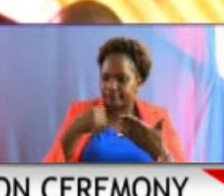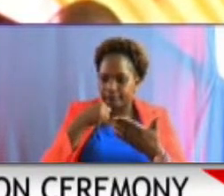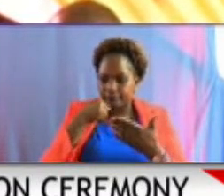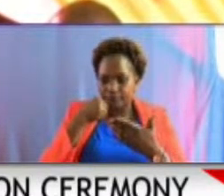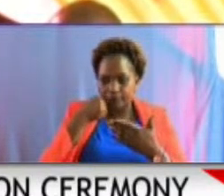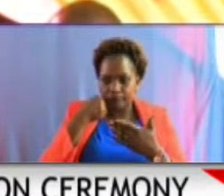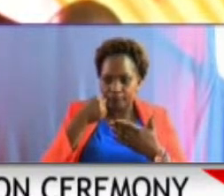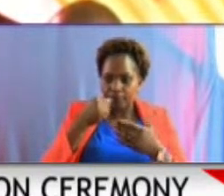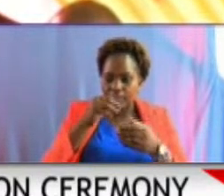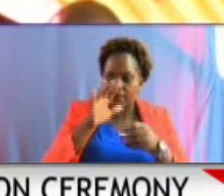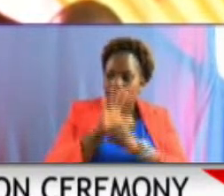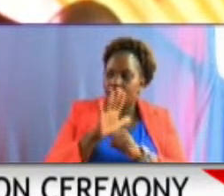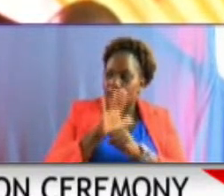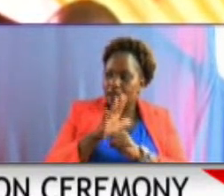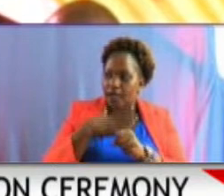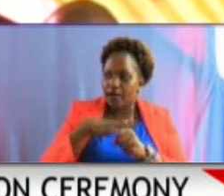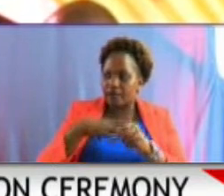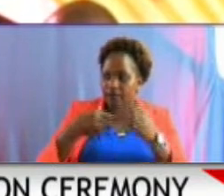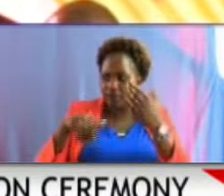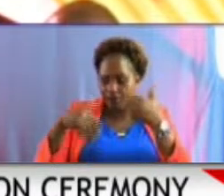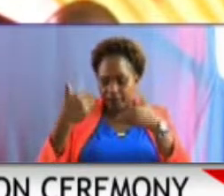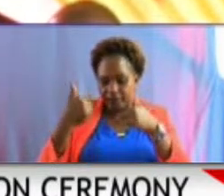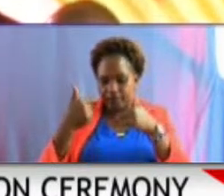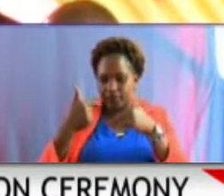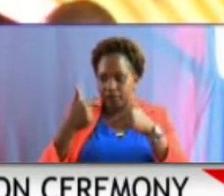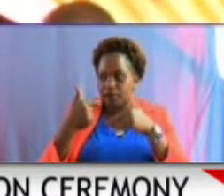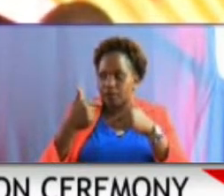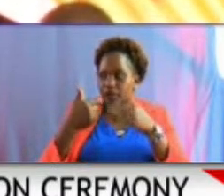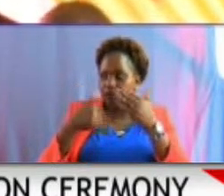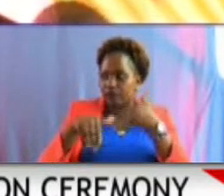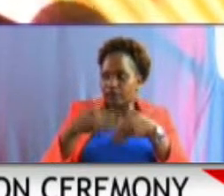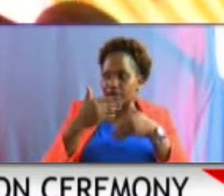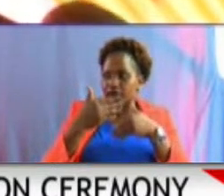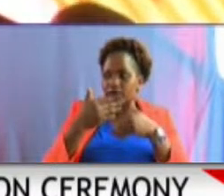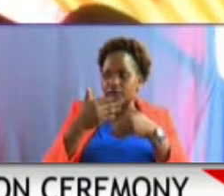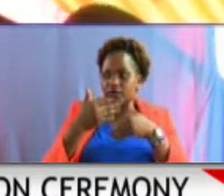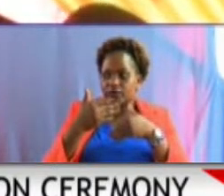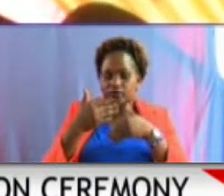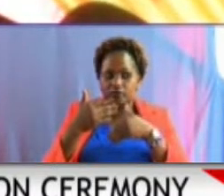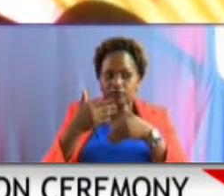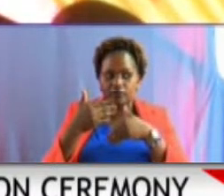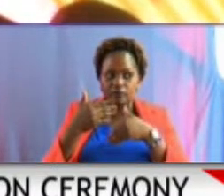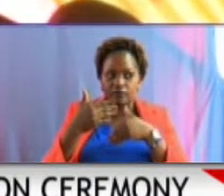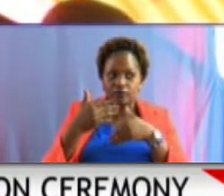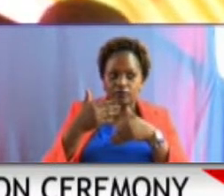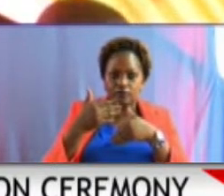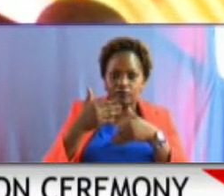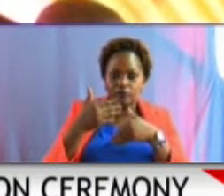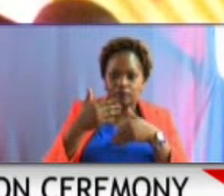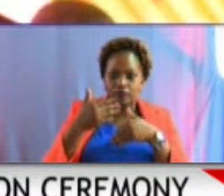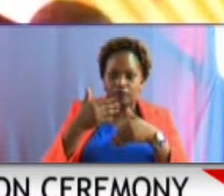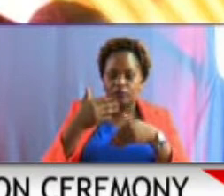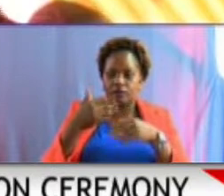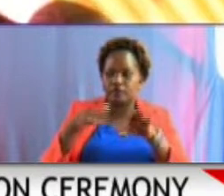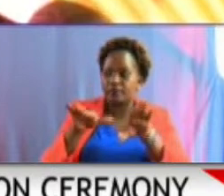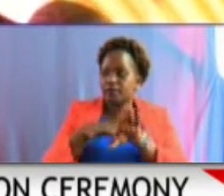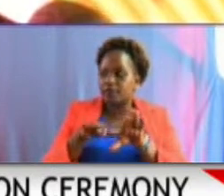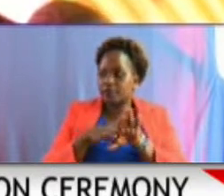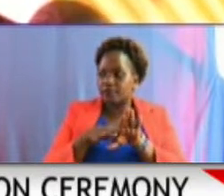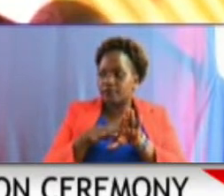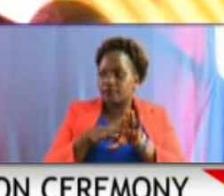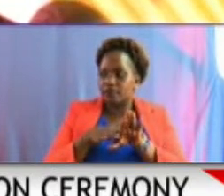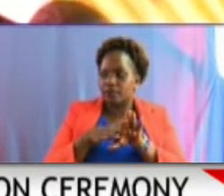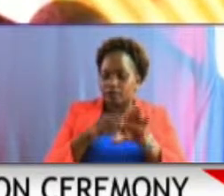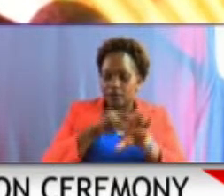of which have been funded. University researchers have also participated in